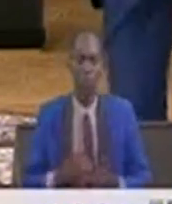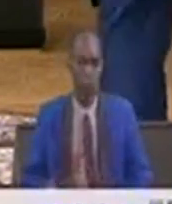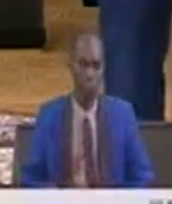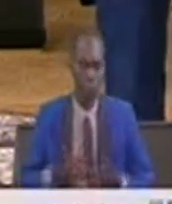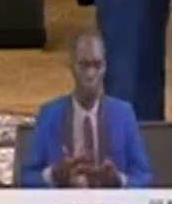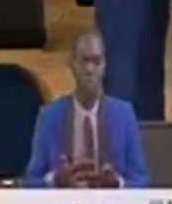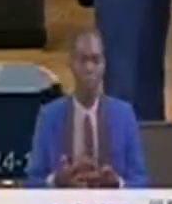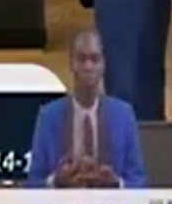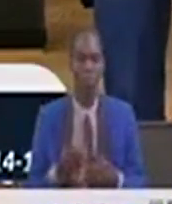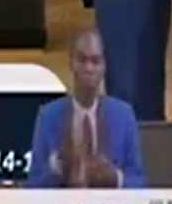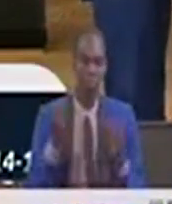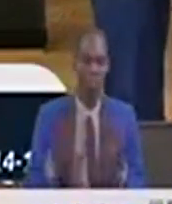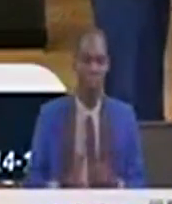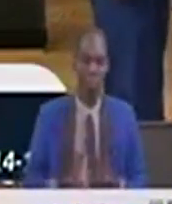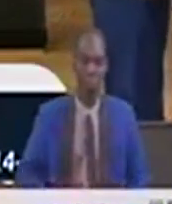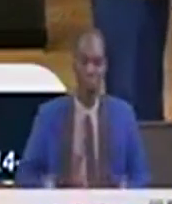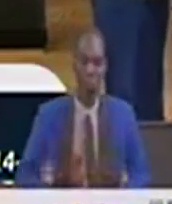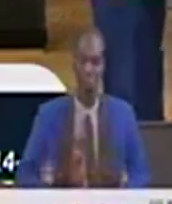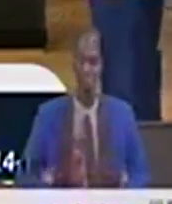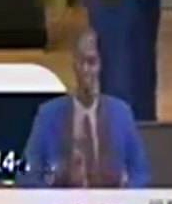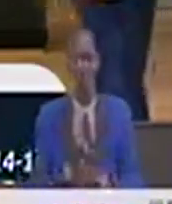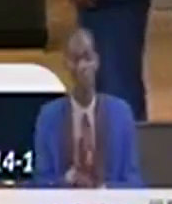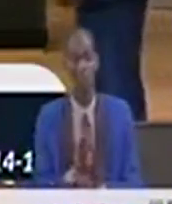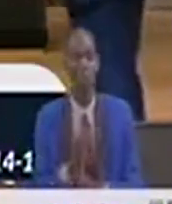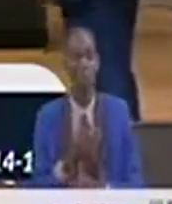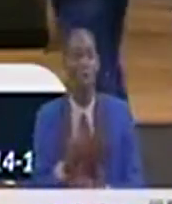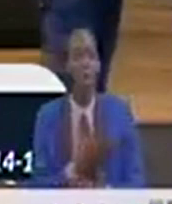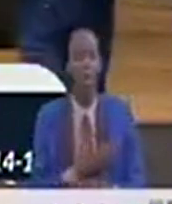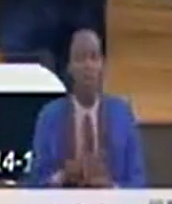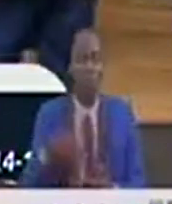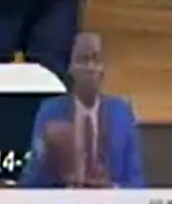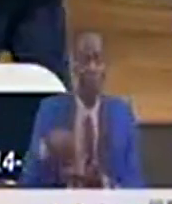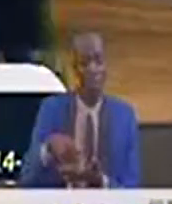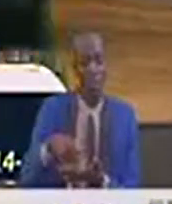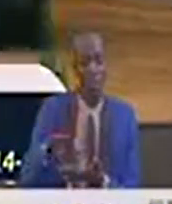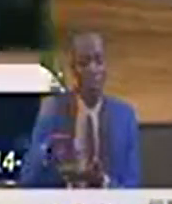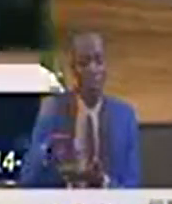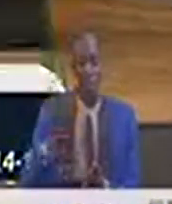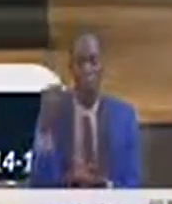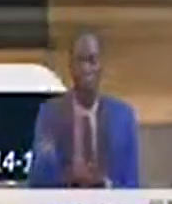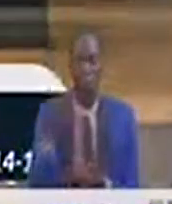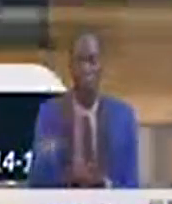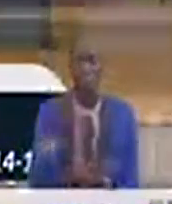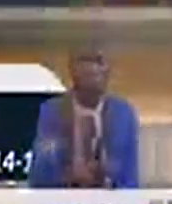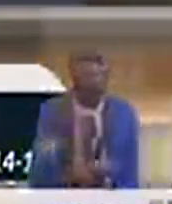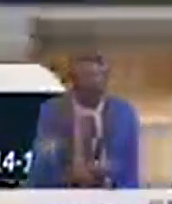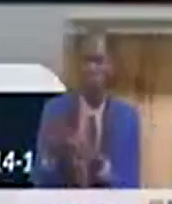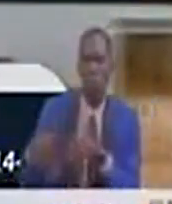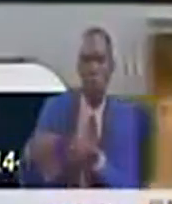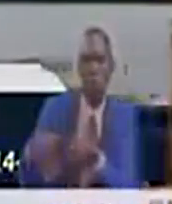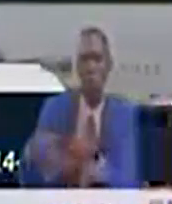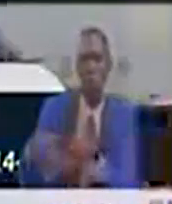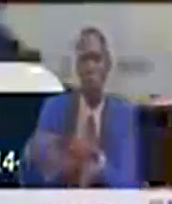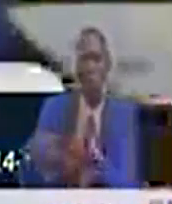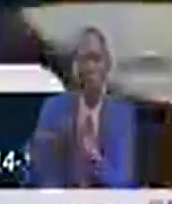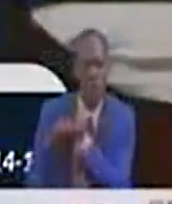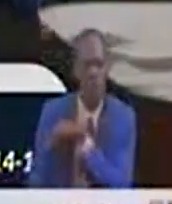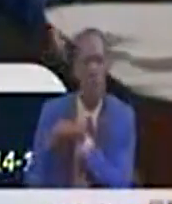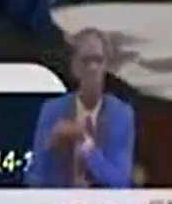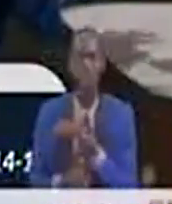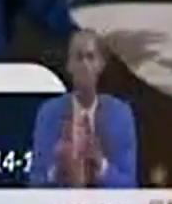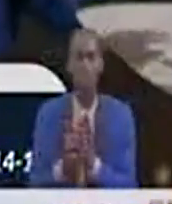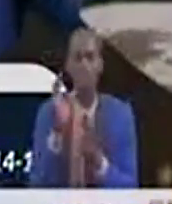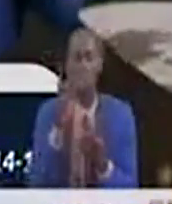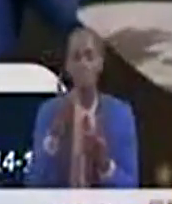was not watching against the temptation that might come. All right, you want the lentils? Sell